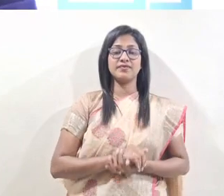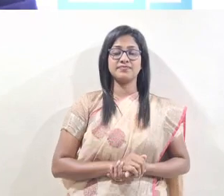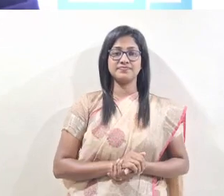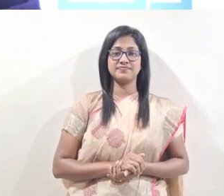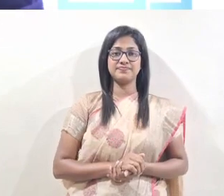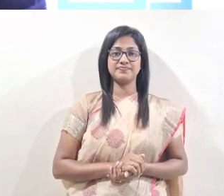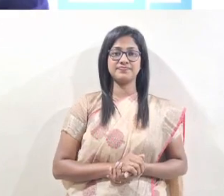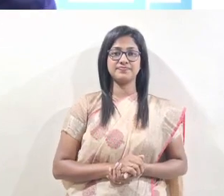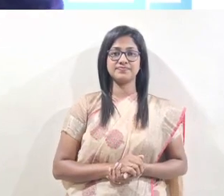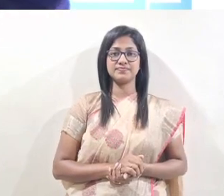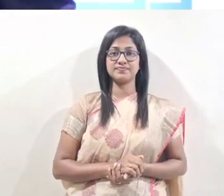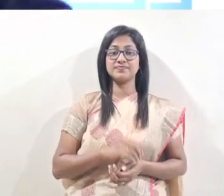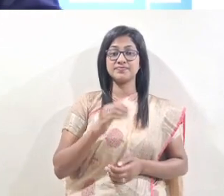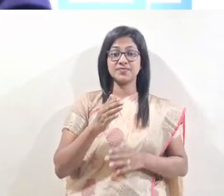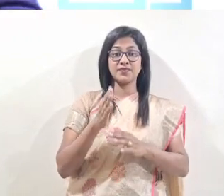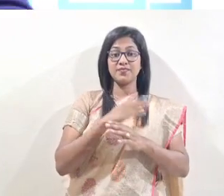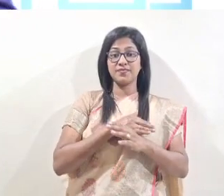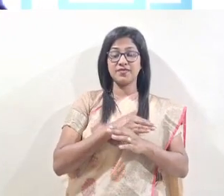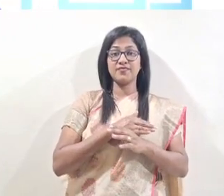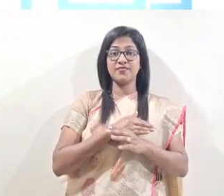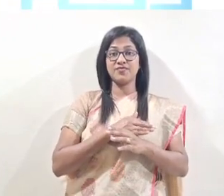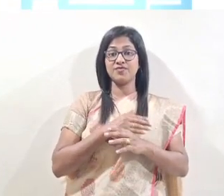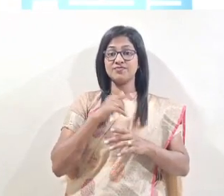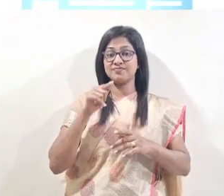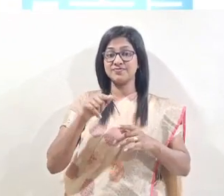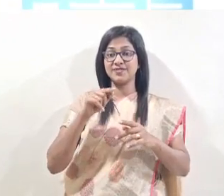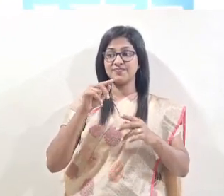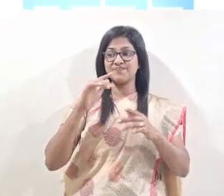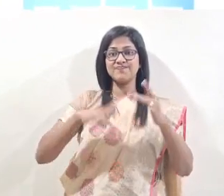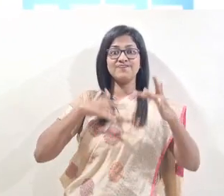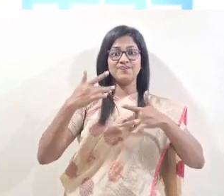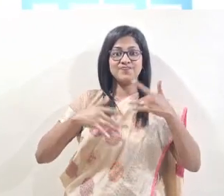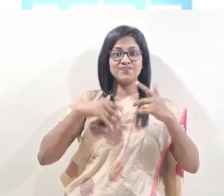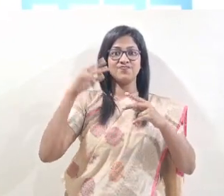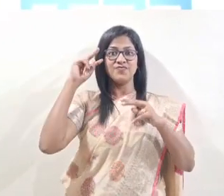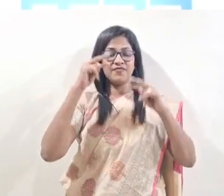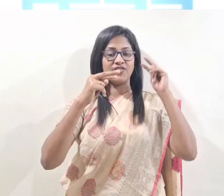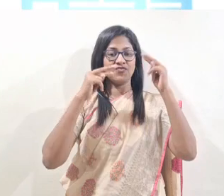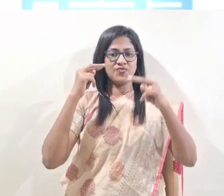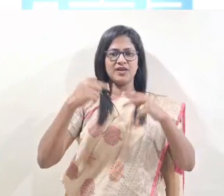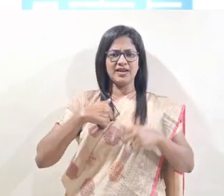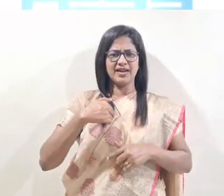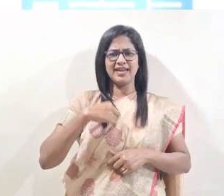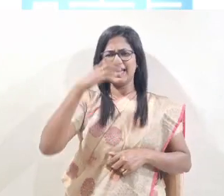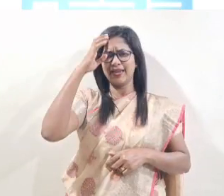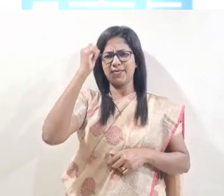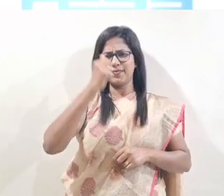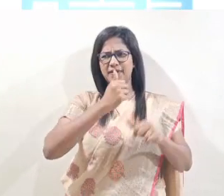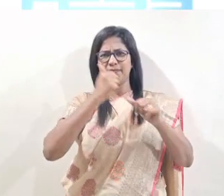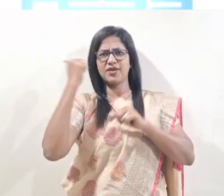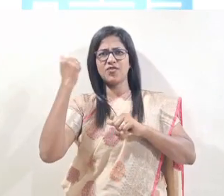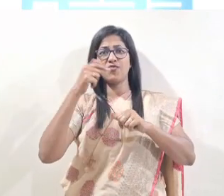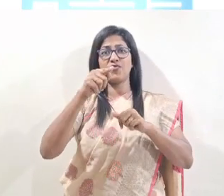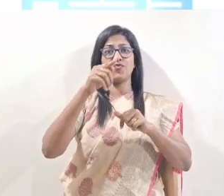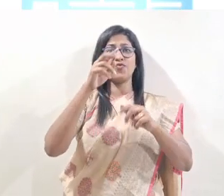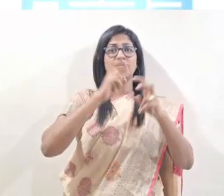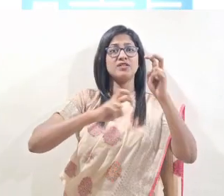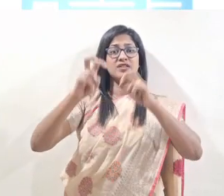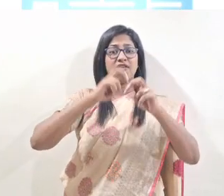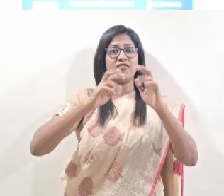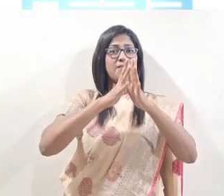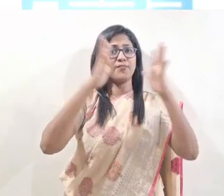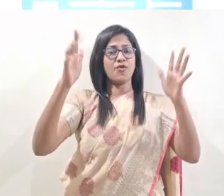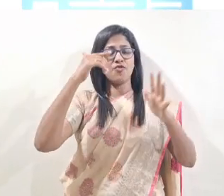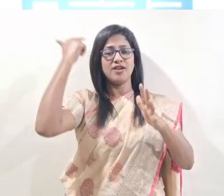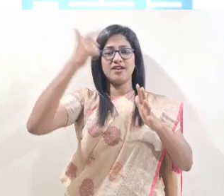Okay. That was a very interesting insight. And I recall, how many of you have traveled extensively